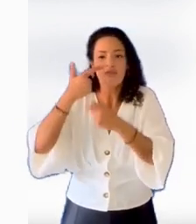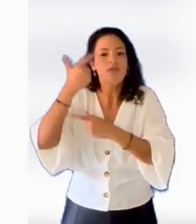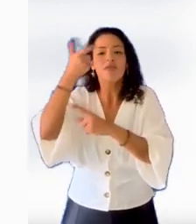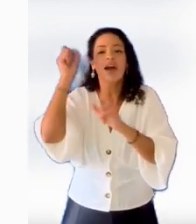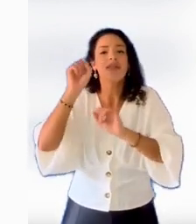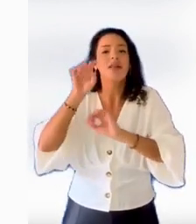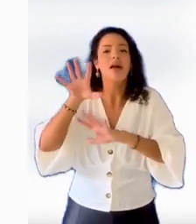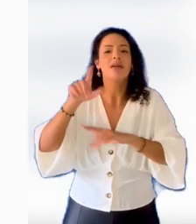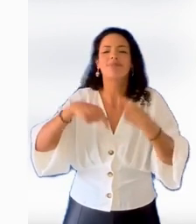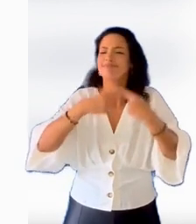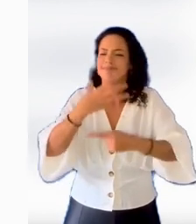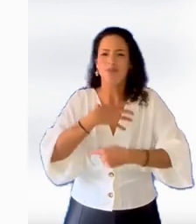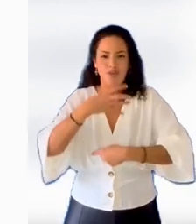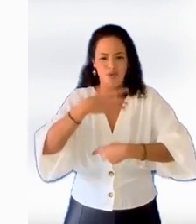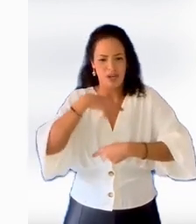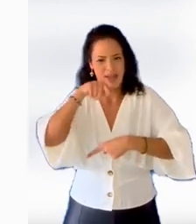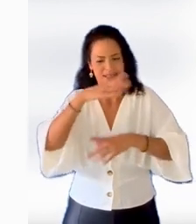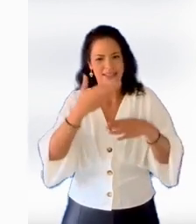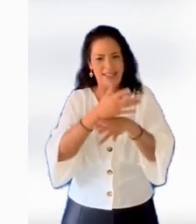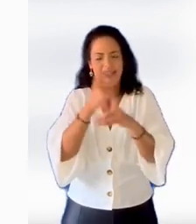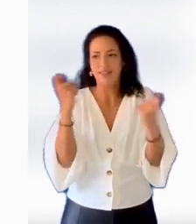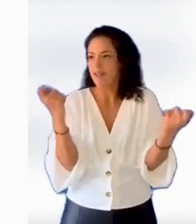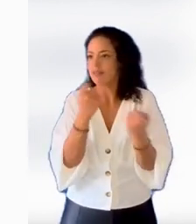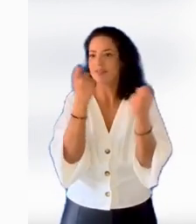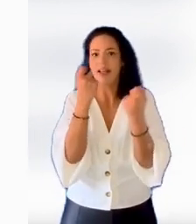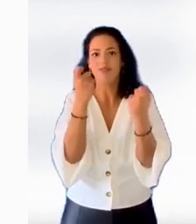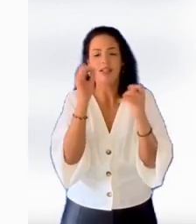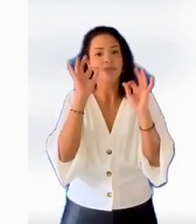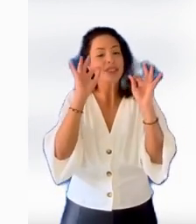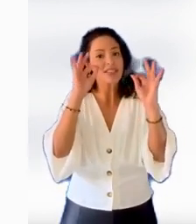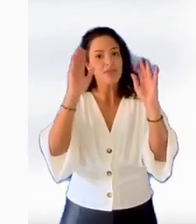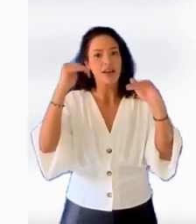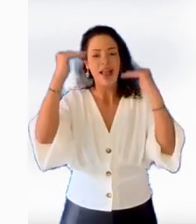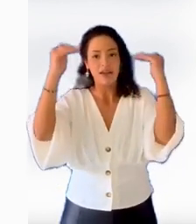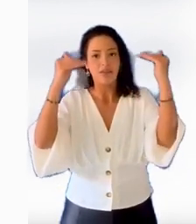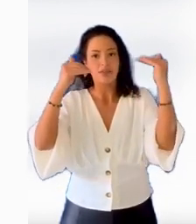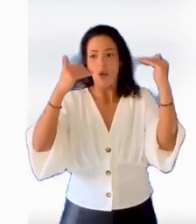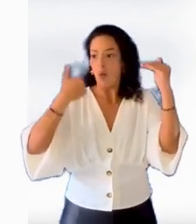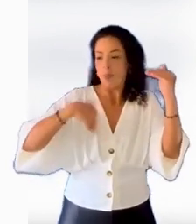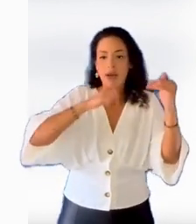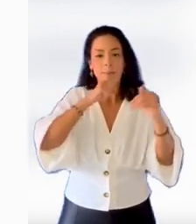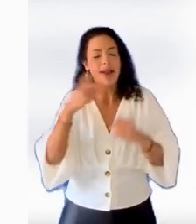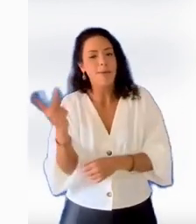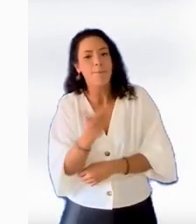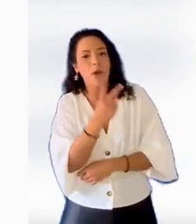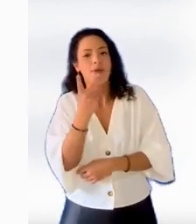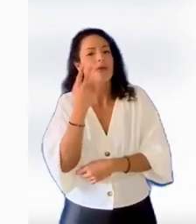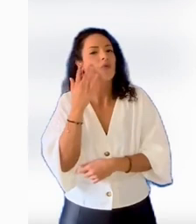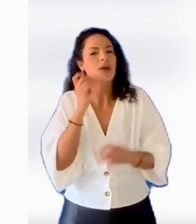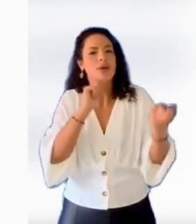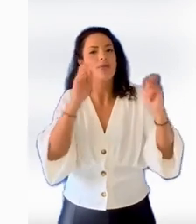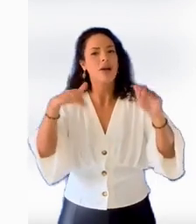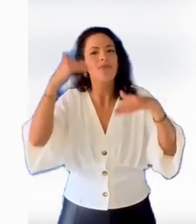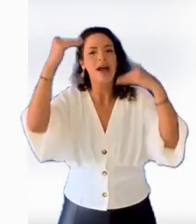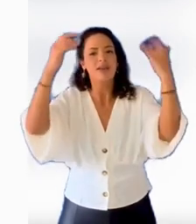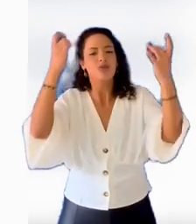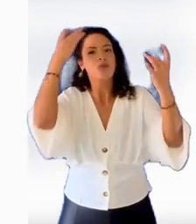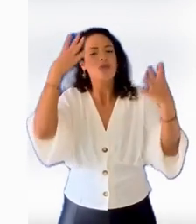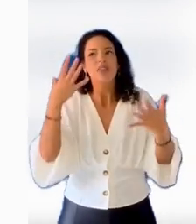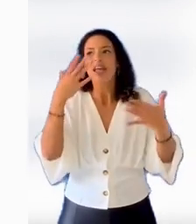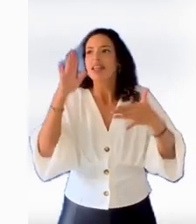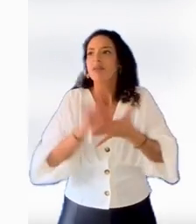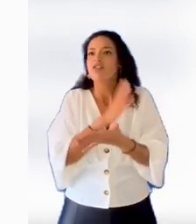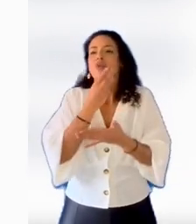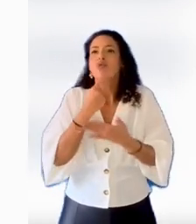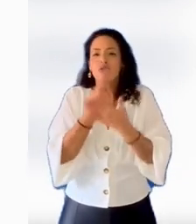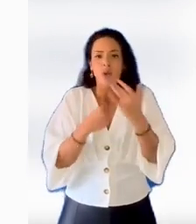I'm always surprised by the success of this activity, particularly with adults, both women and men. When we reach adulthood, so often we forget the pleasure of